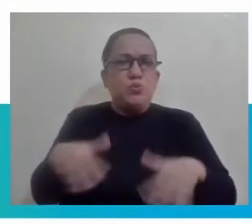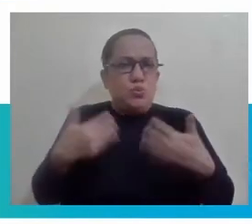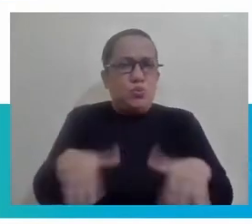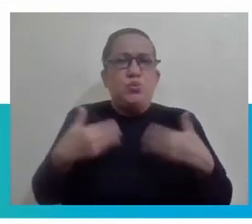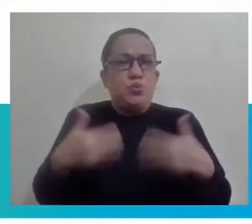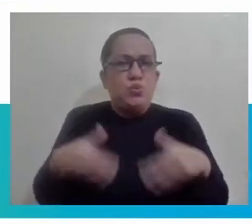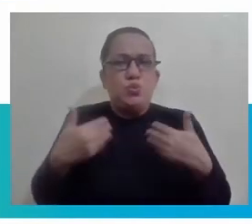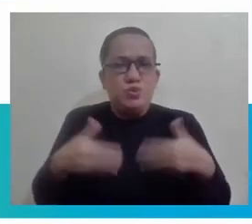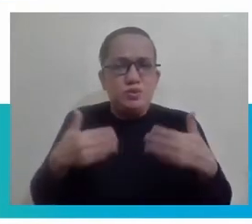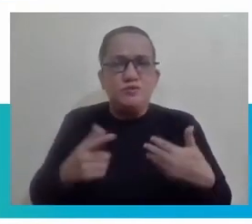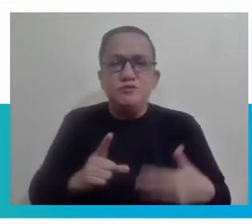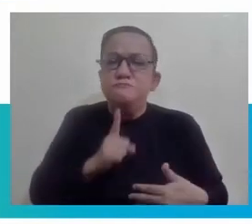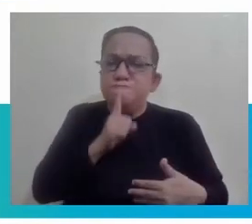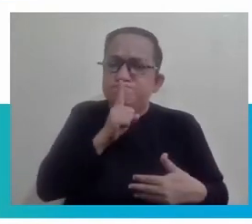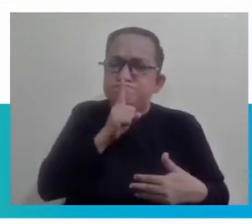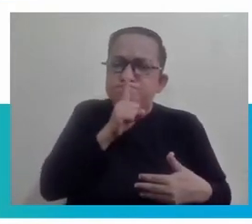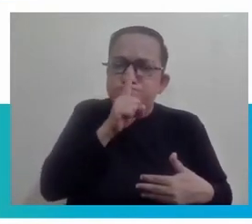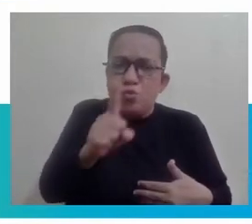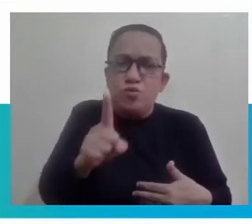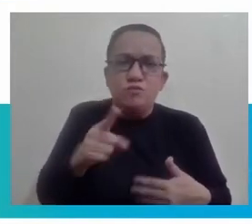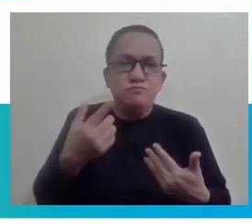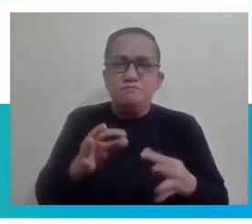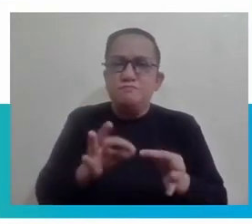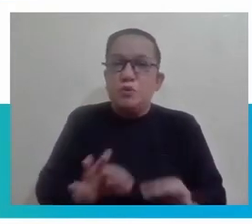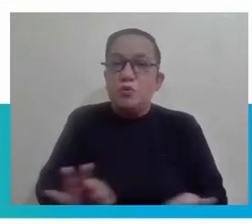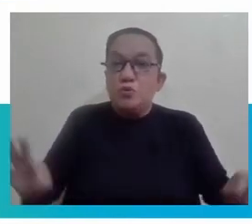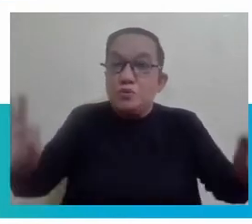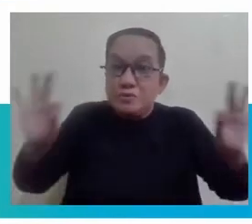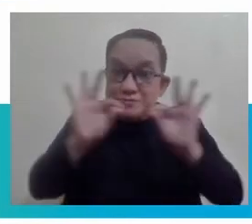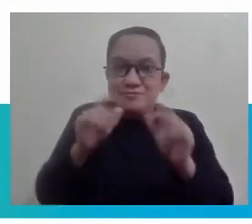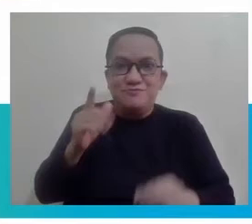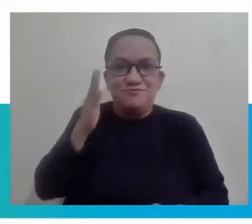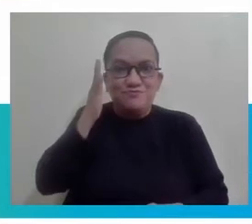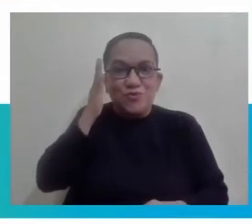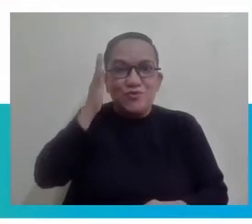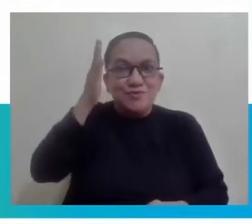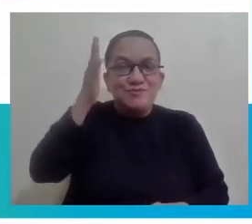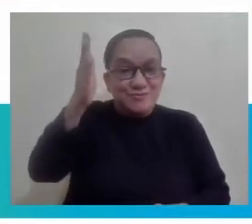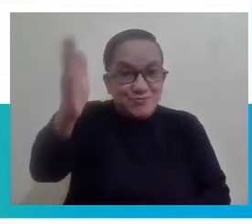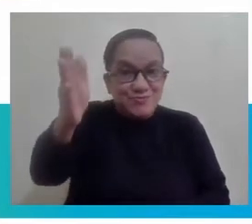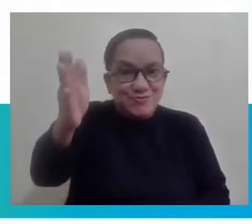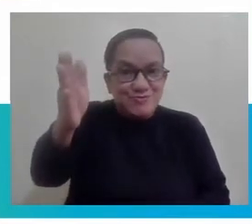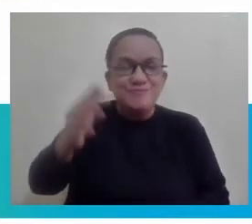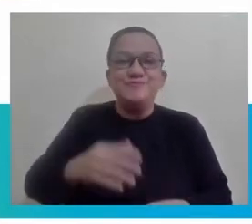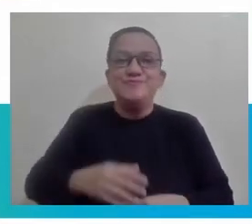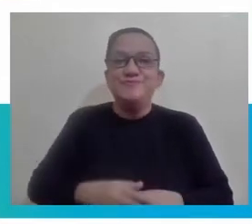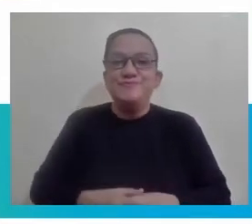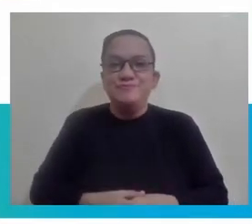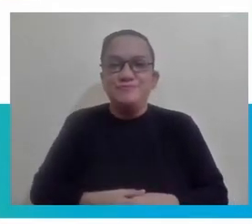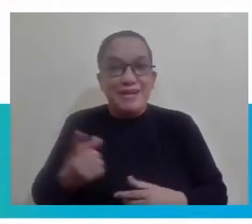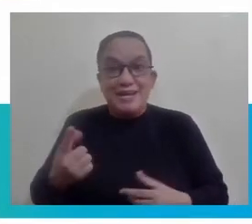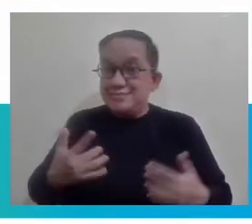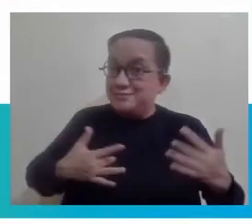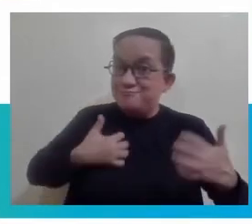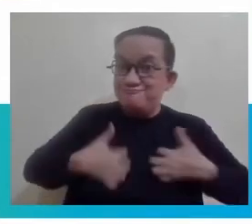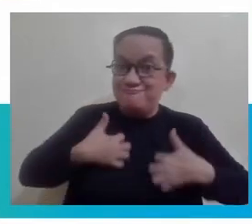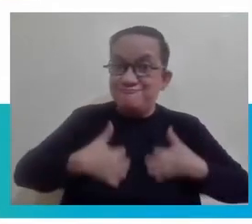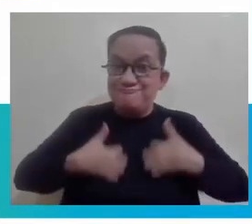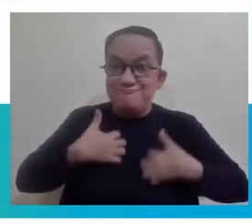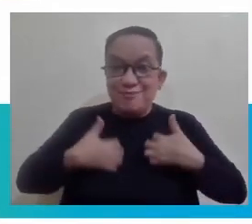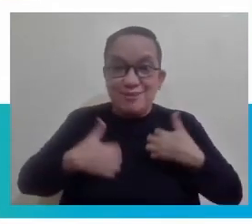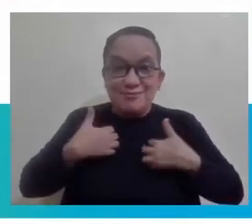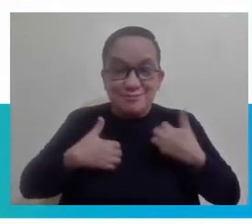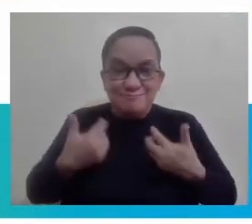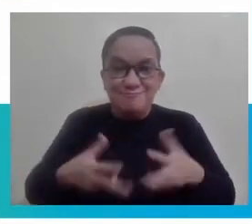many generations to come. I'm very much looking forward to hearing from the other panelists and like to hand back over to